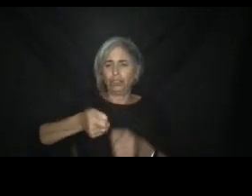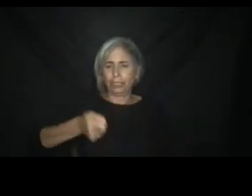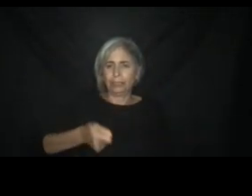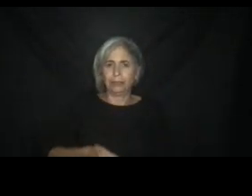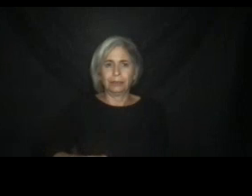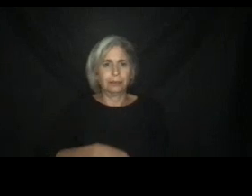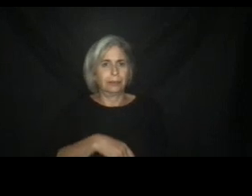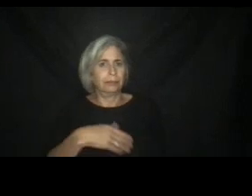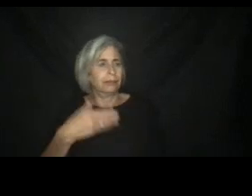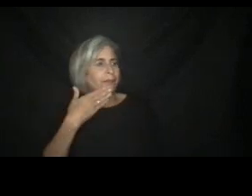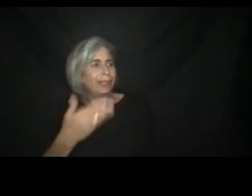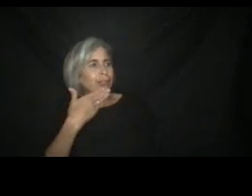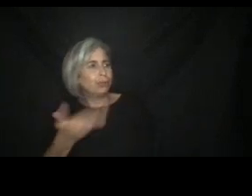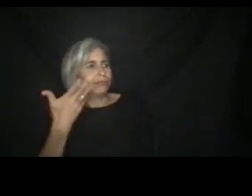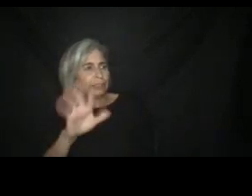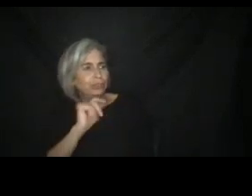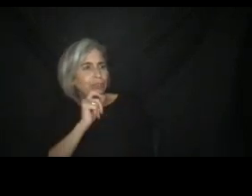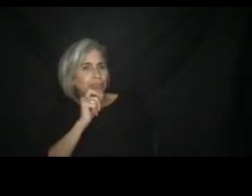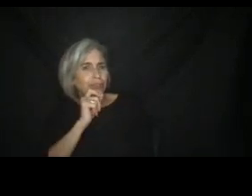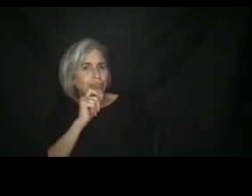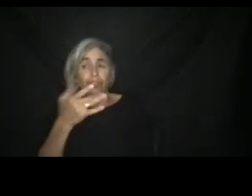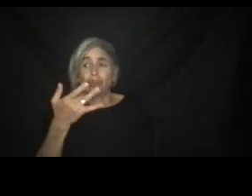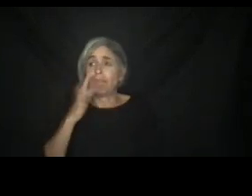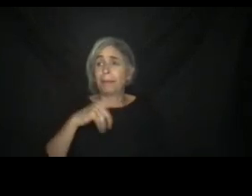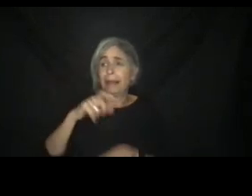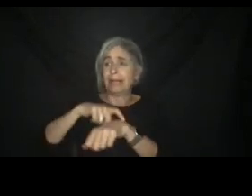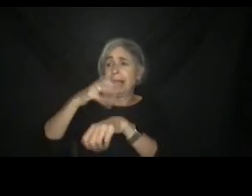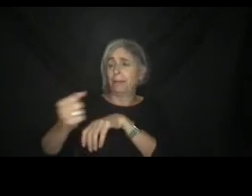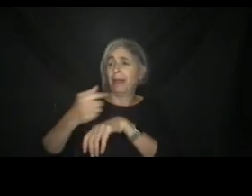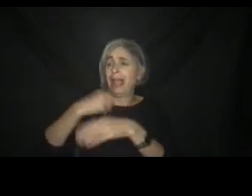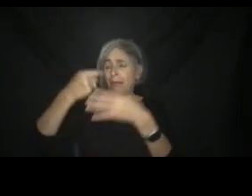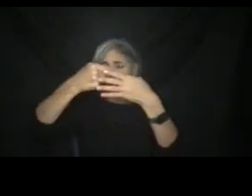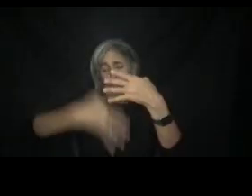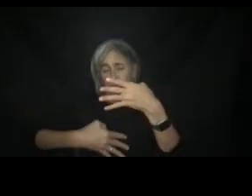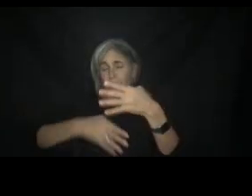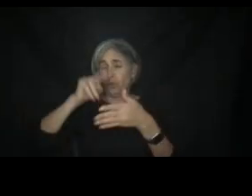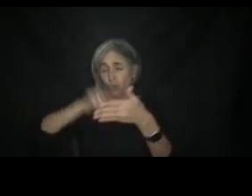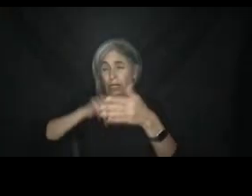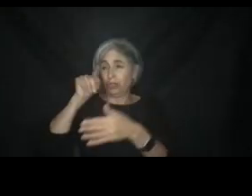you. You're lucky my time up because I had a whole thing to read to you.